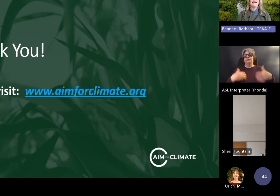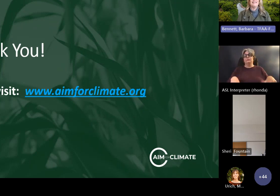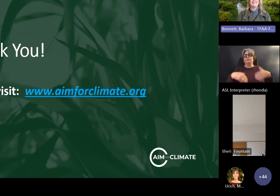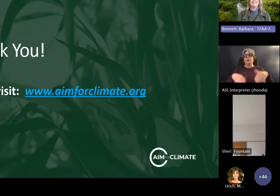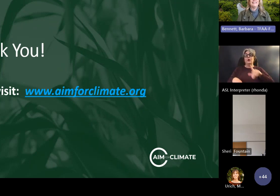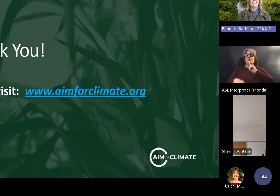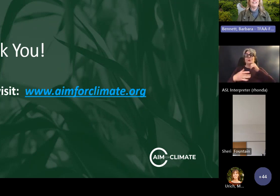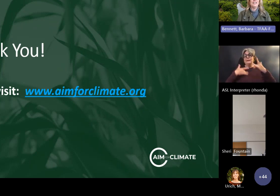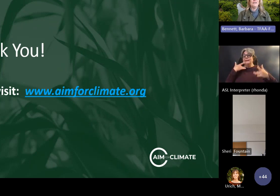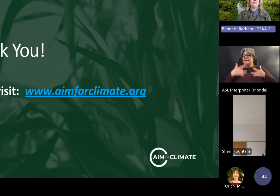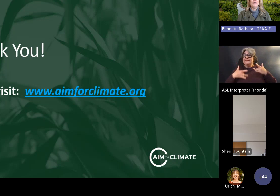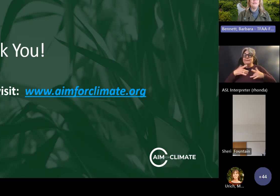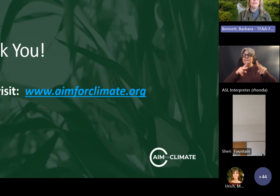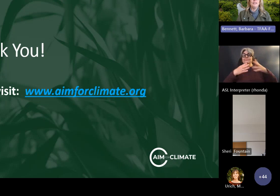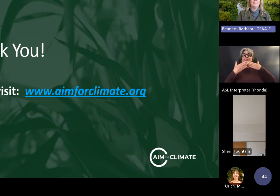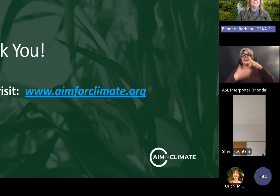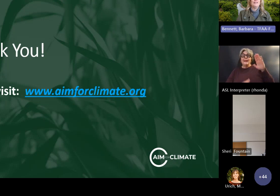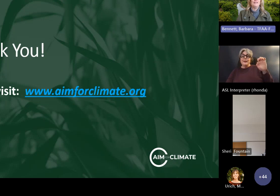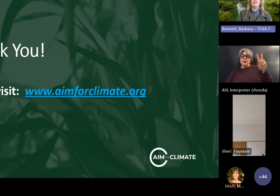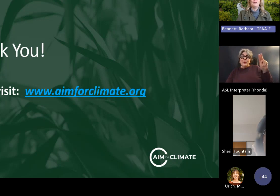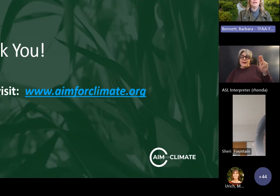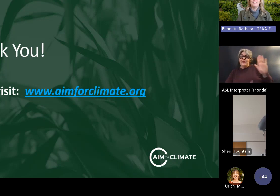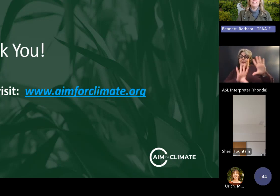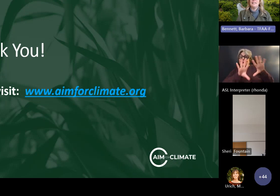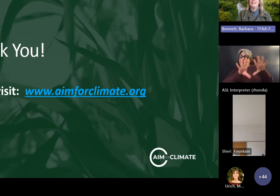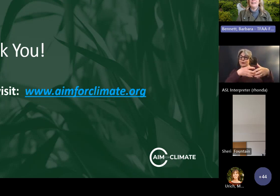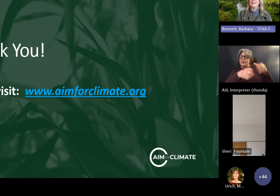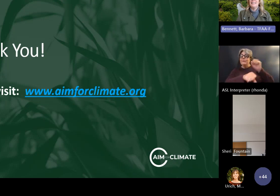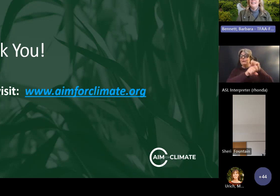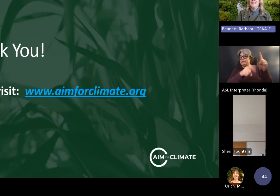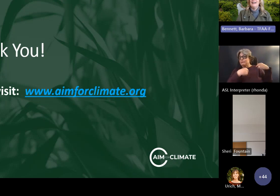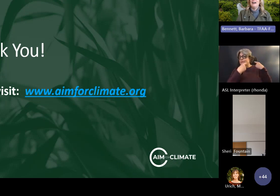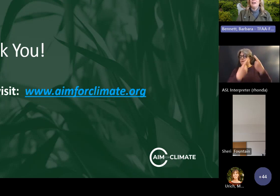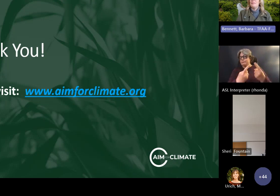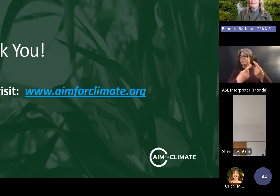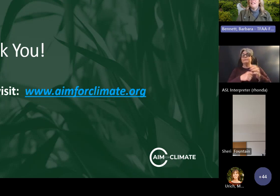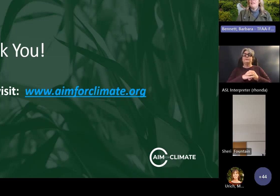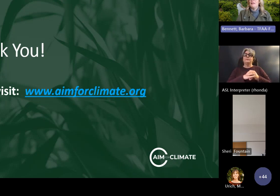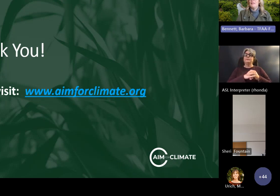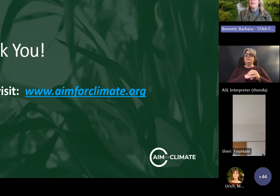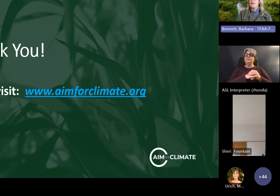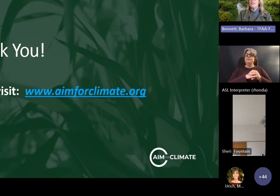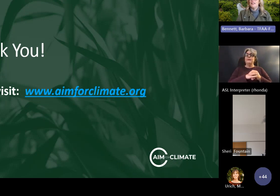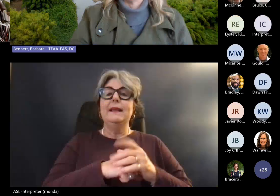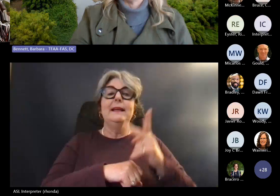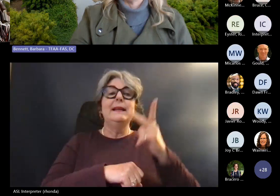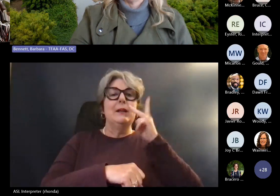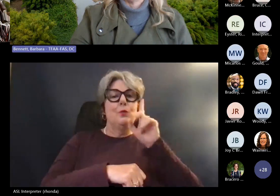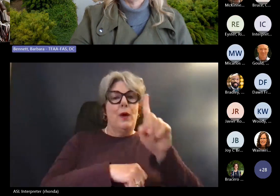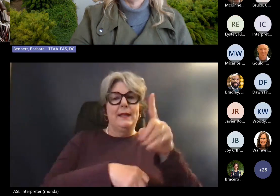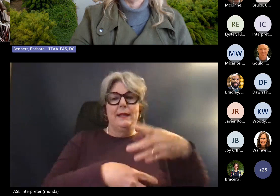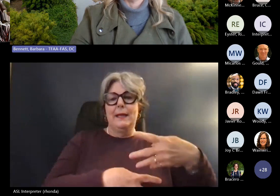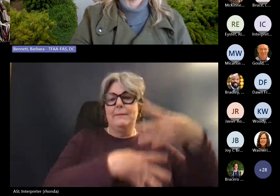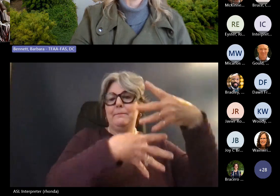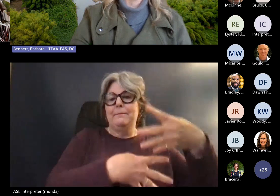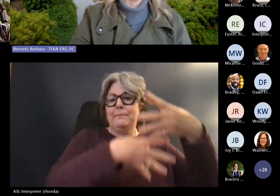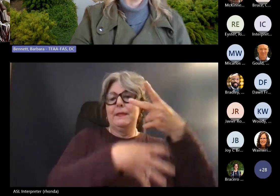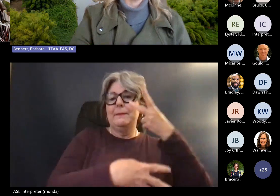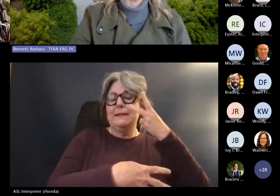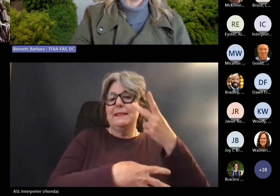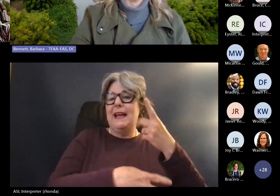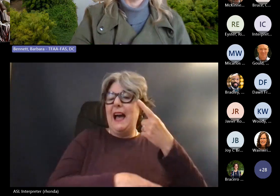it's exciting, and thanks to you and your team for all the work that's gone into that. Let me see if we have any questions in the chat here. I